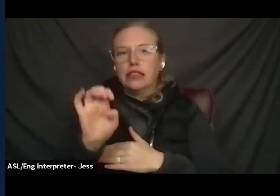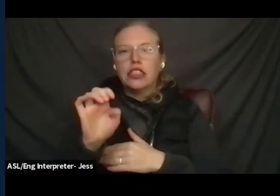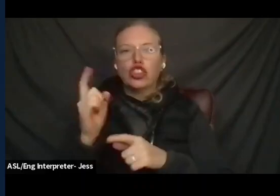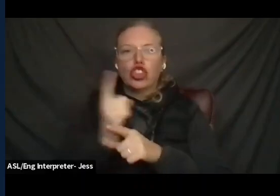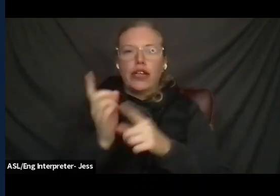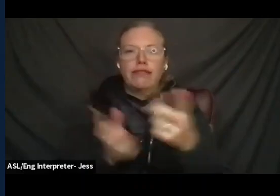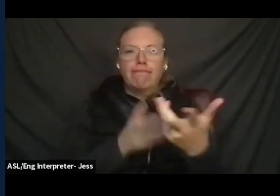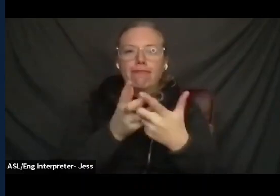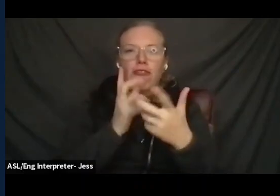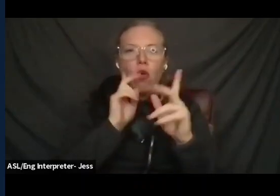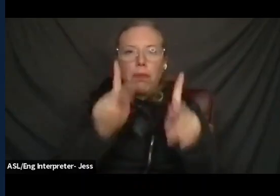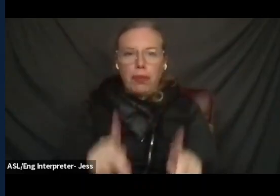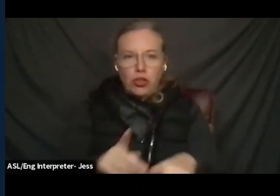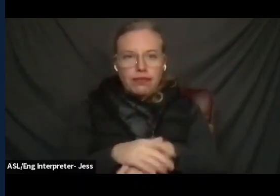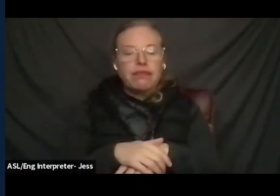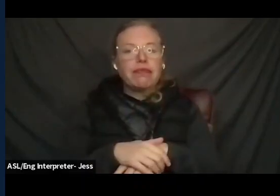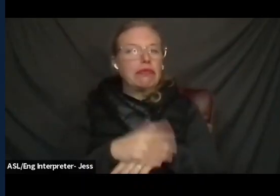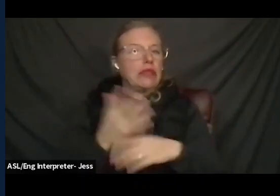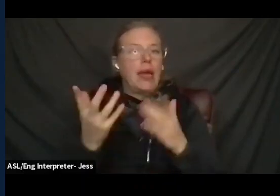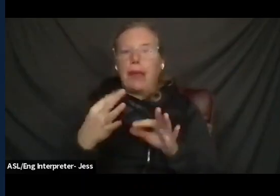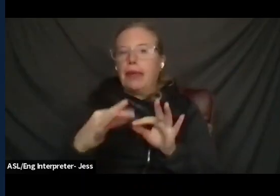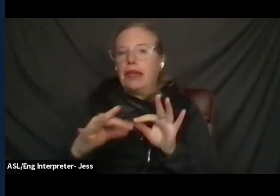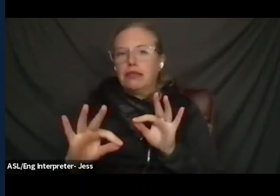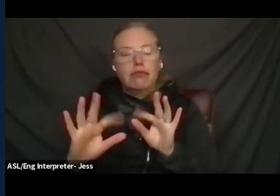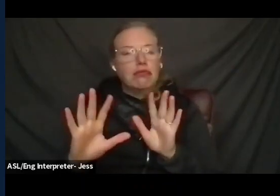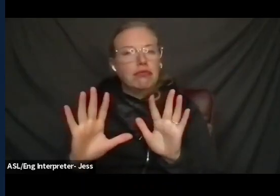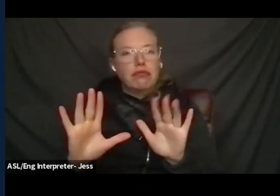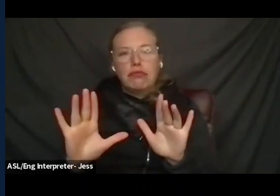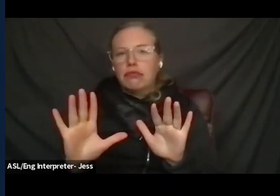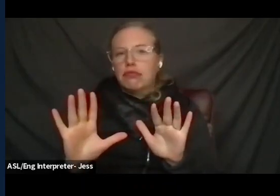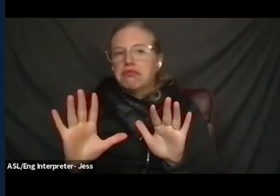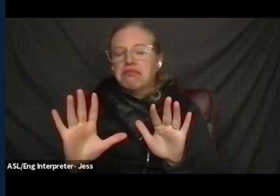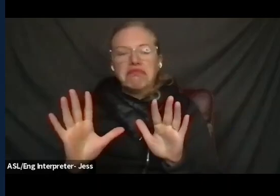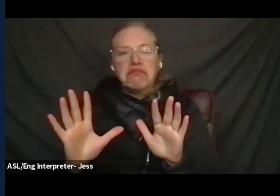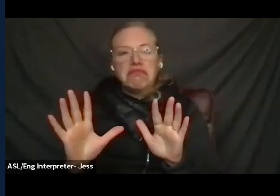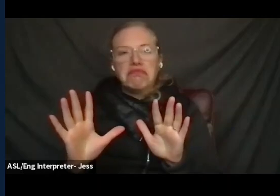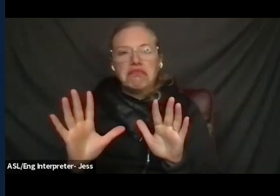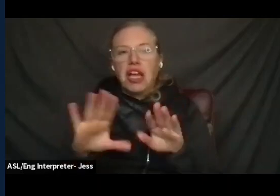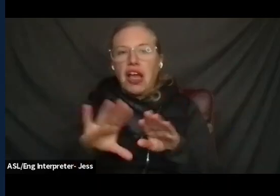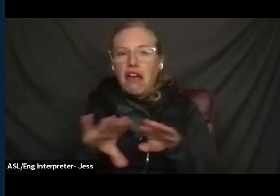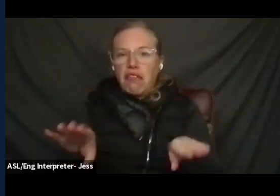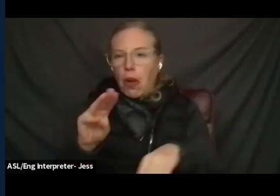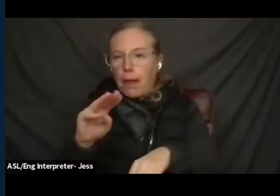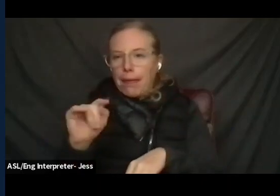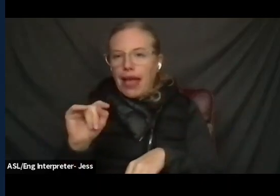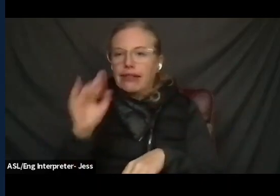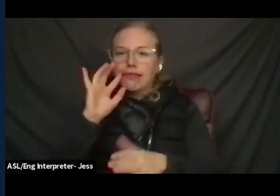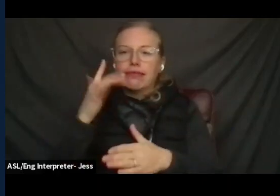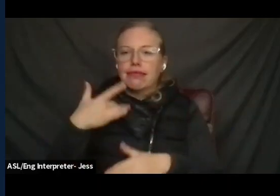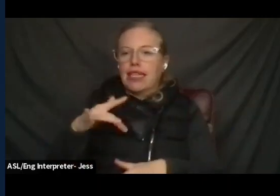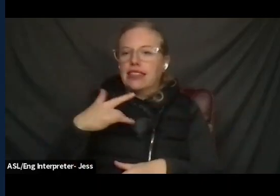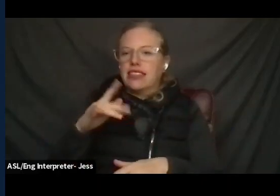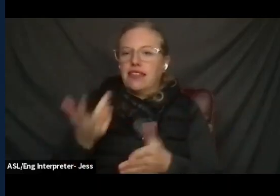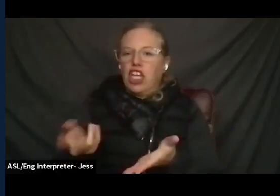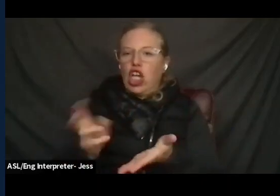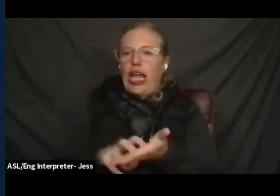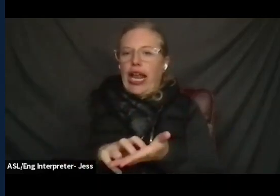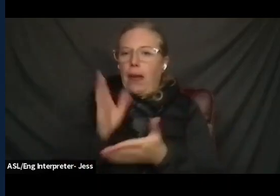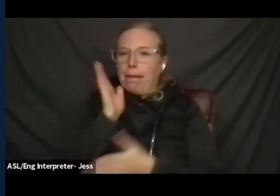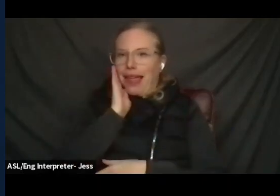right thing for the right person. It might be, a floor mat that senses if somebody's getting out of bed at